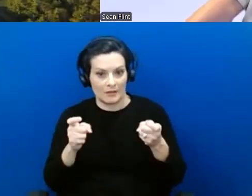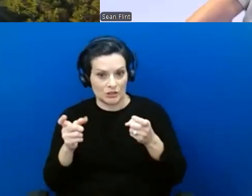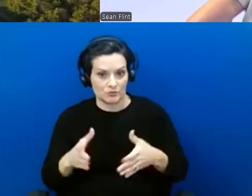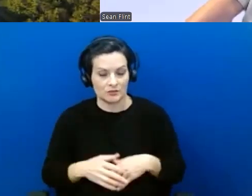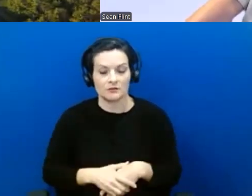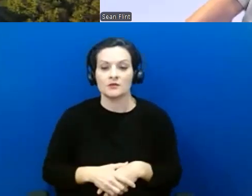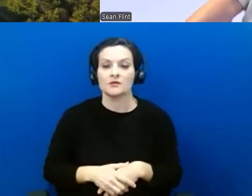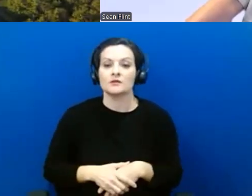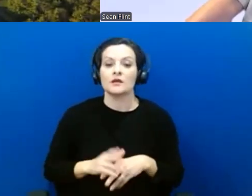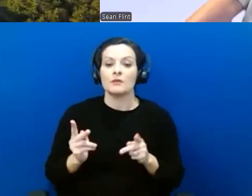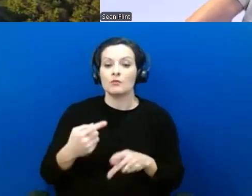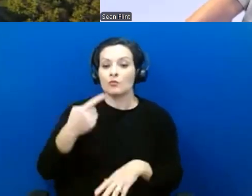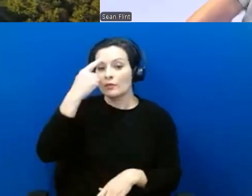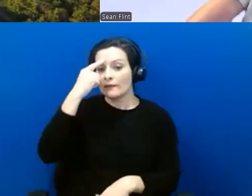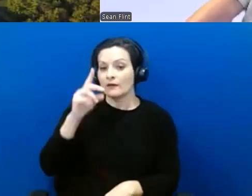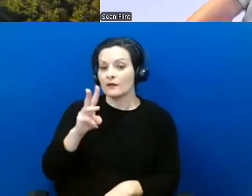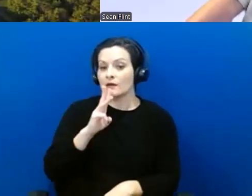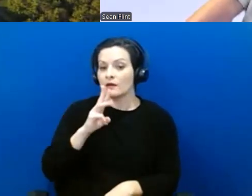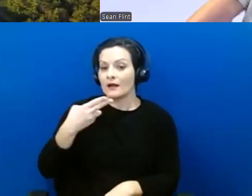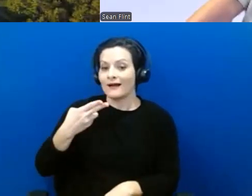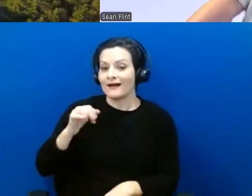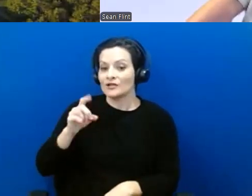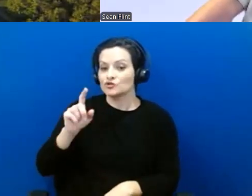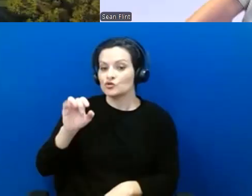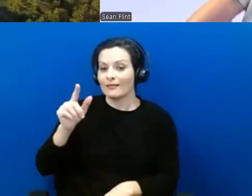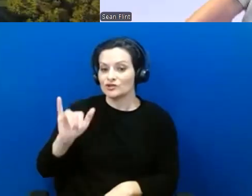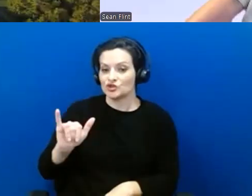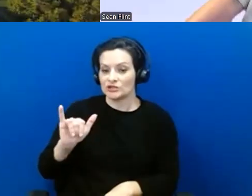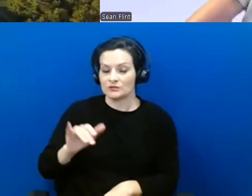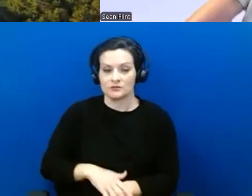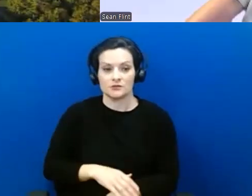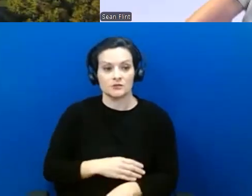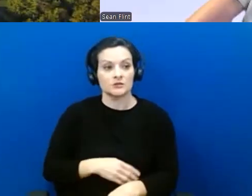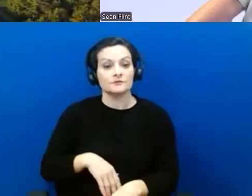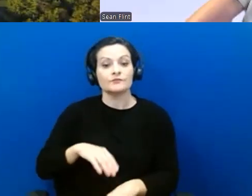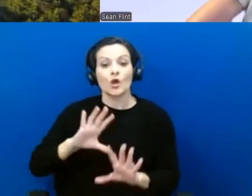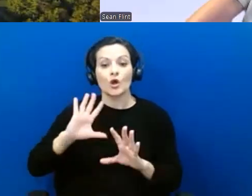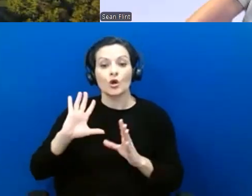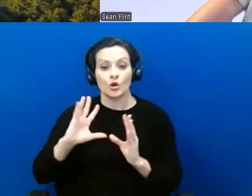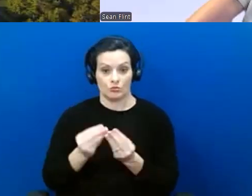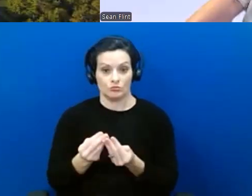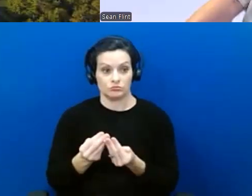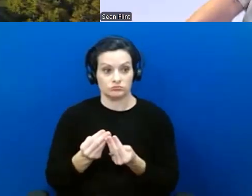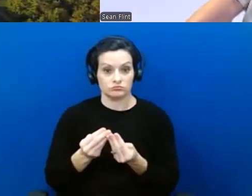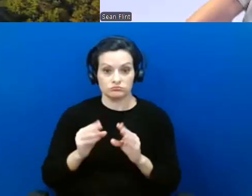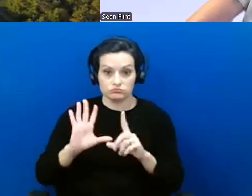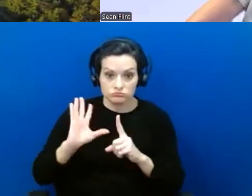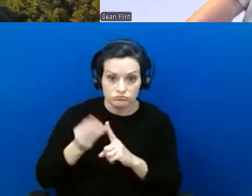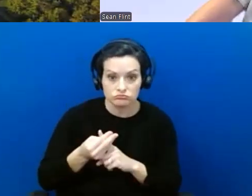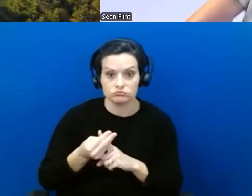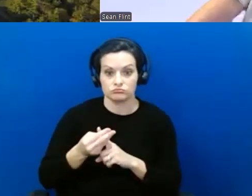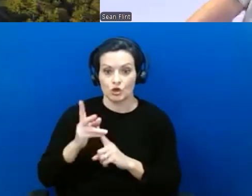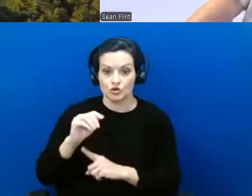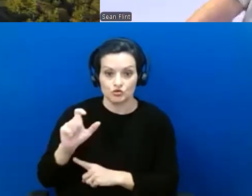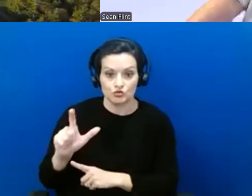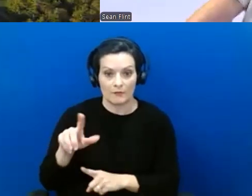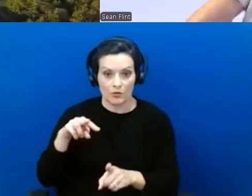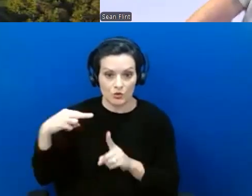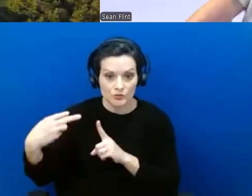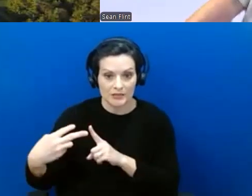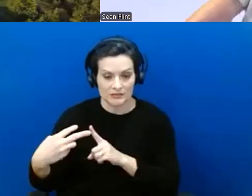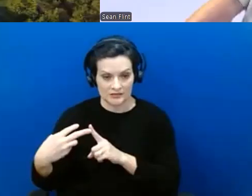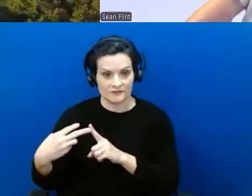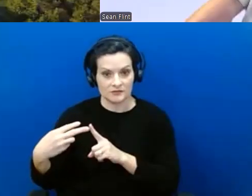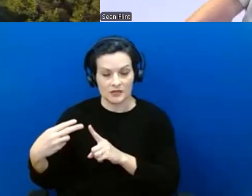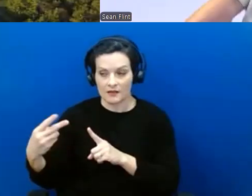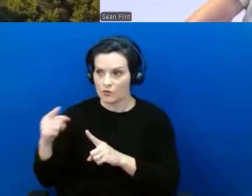same place. Also, cultural and tribal perspectives bring a lot to the table and I think are often dismissed.